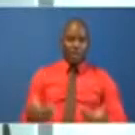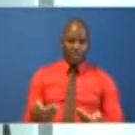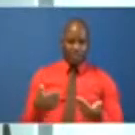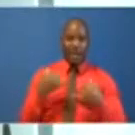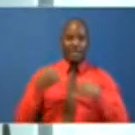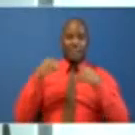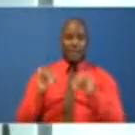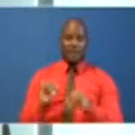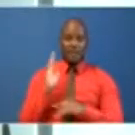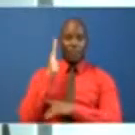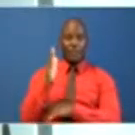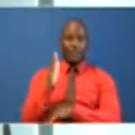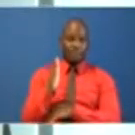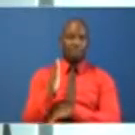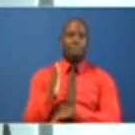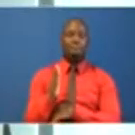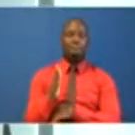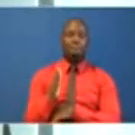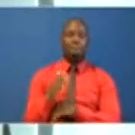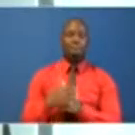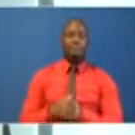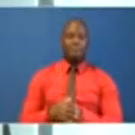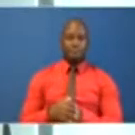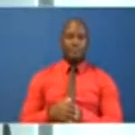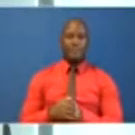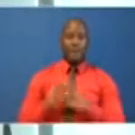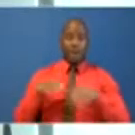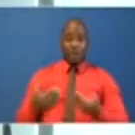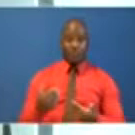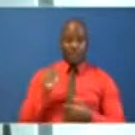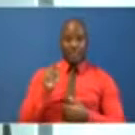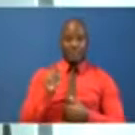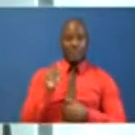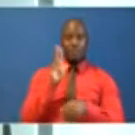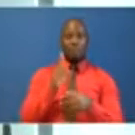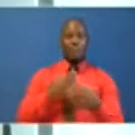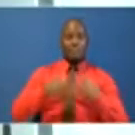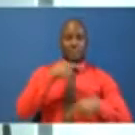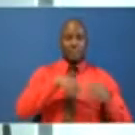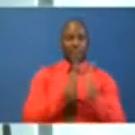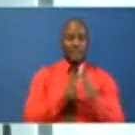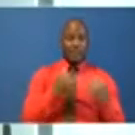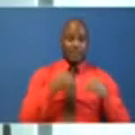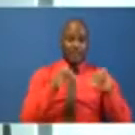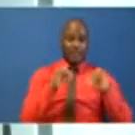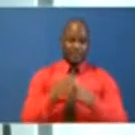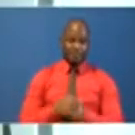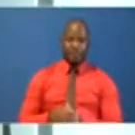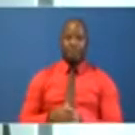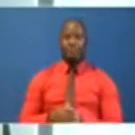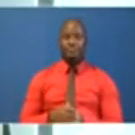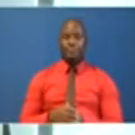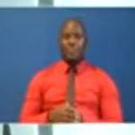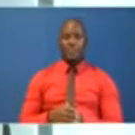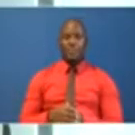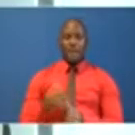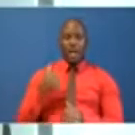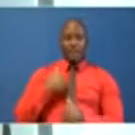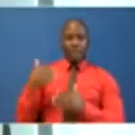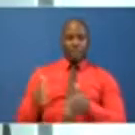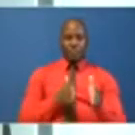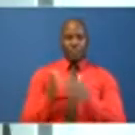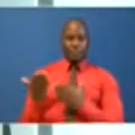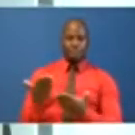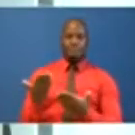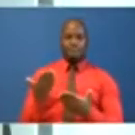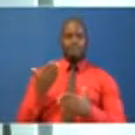implementation will be how they envisage the implementation they have an opportunity